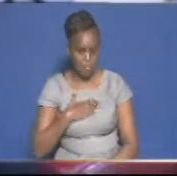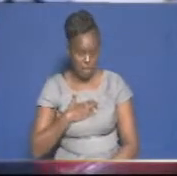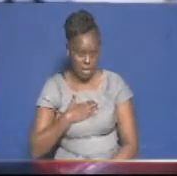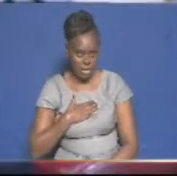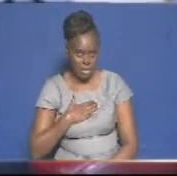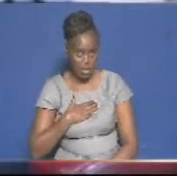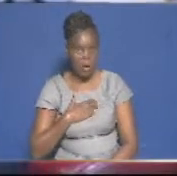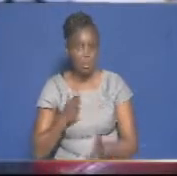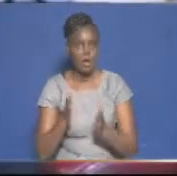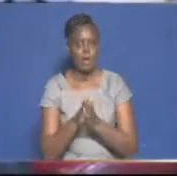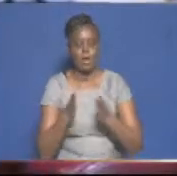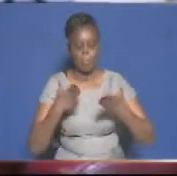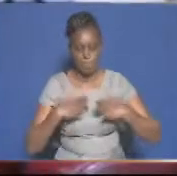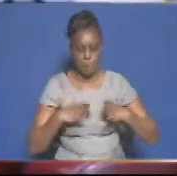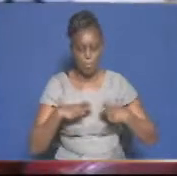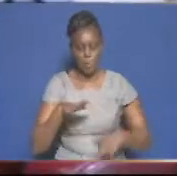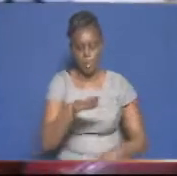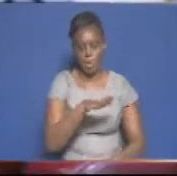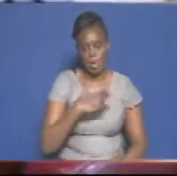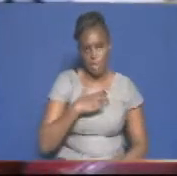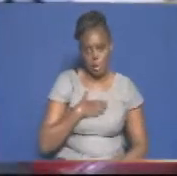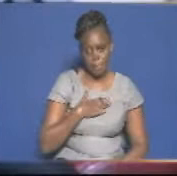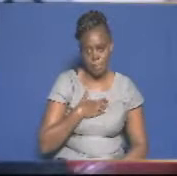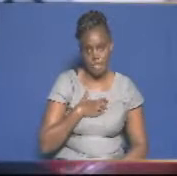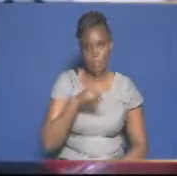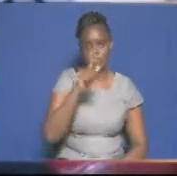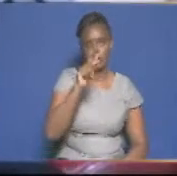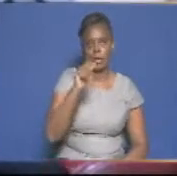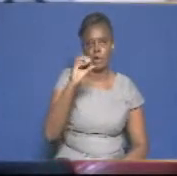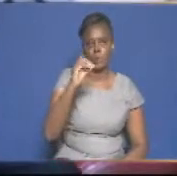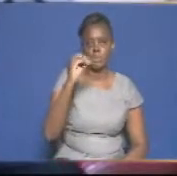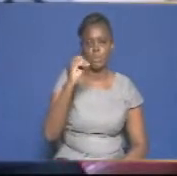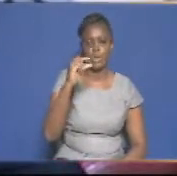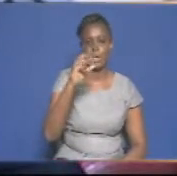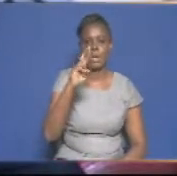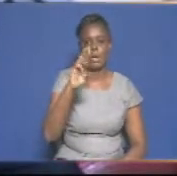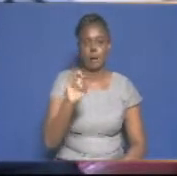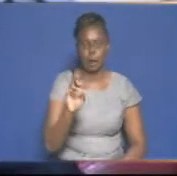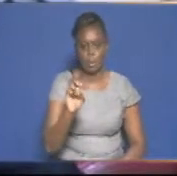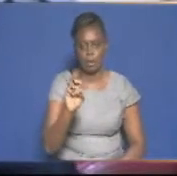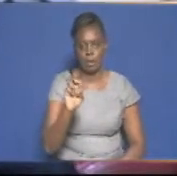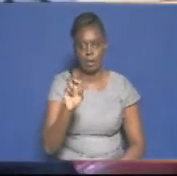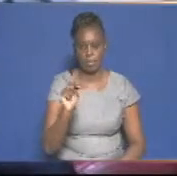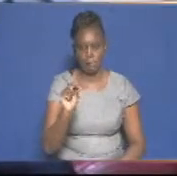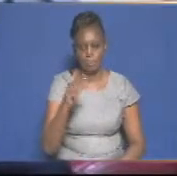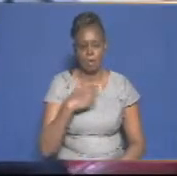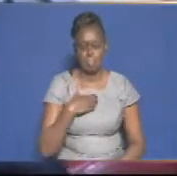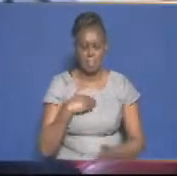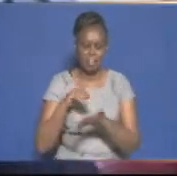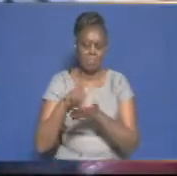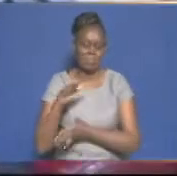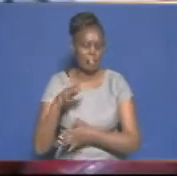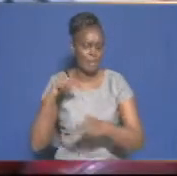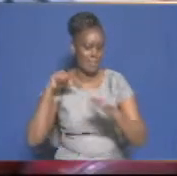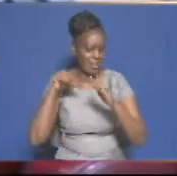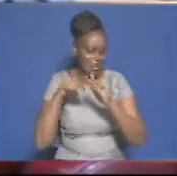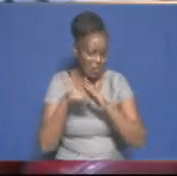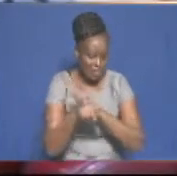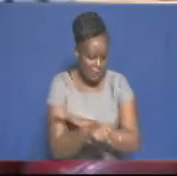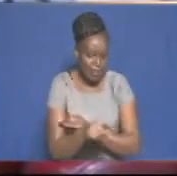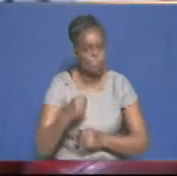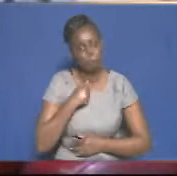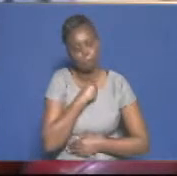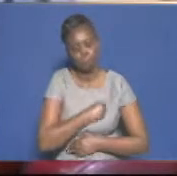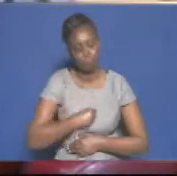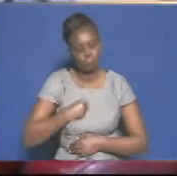of the people of Tongaren constituency, I wish to extend my deep felt condolences to the family of the late Washington